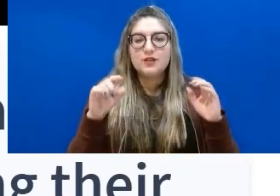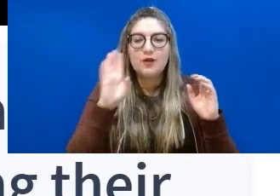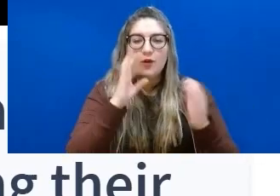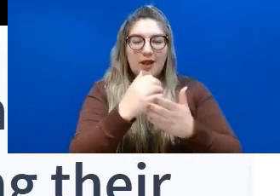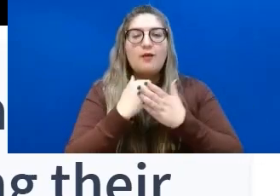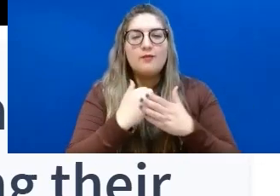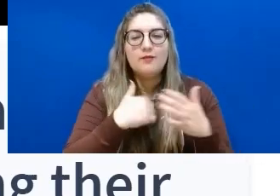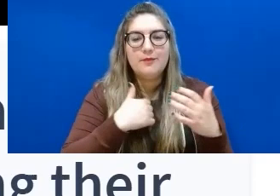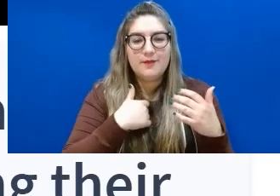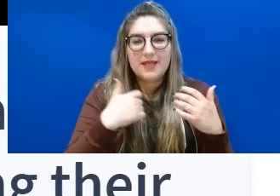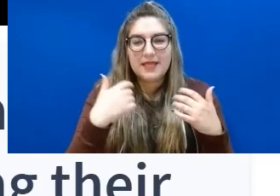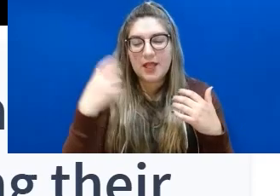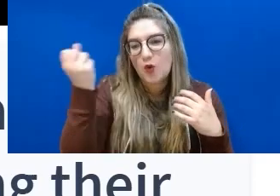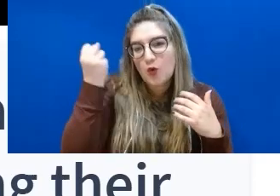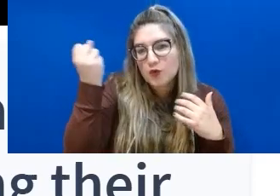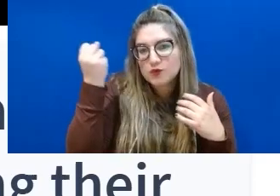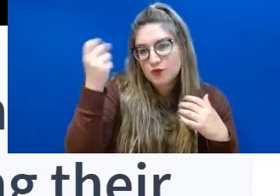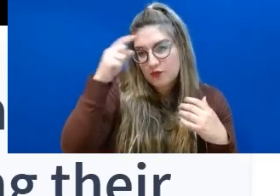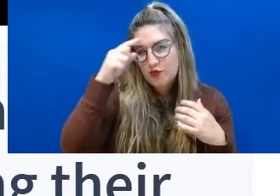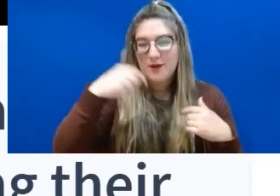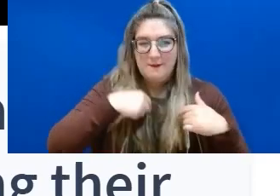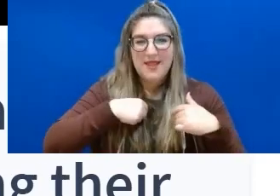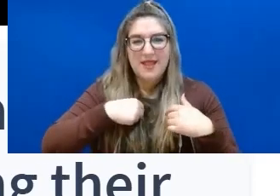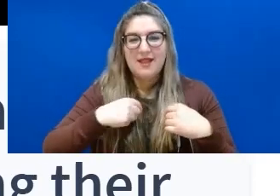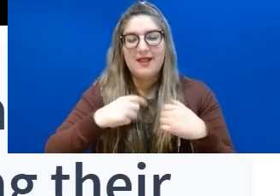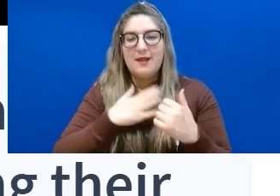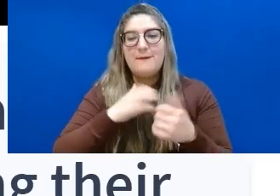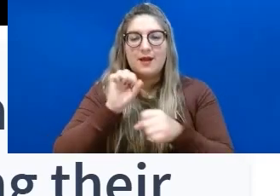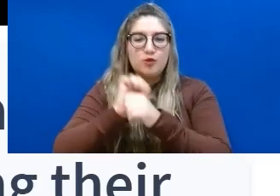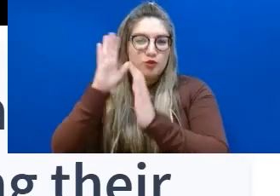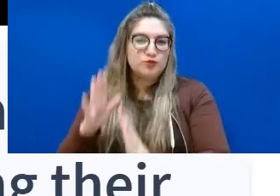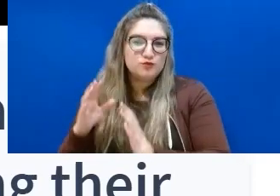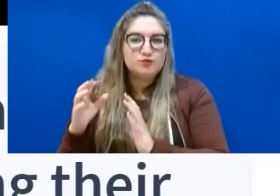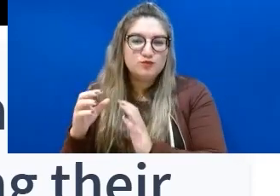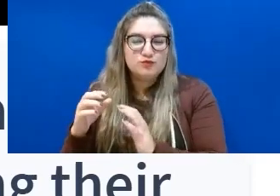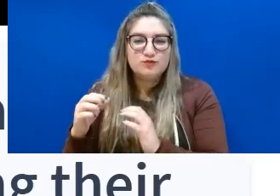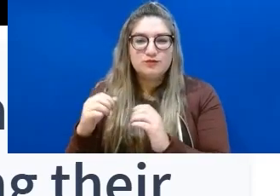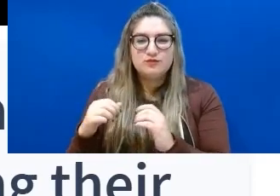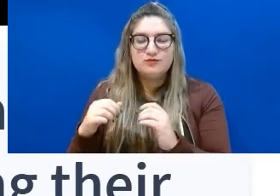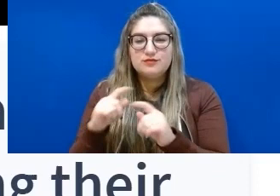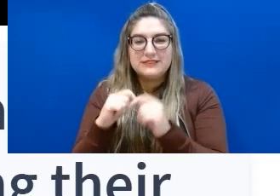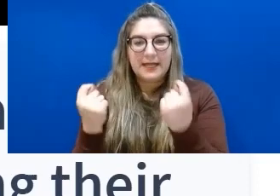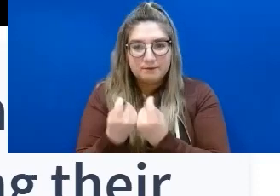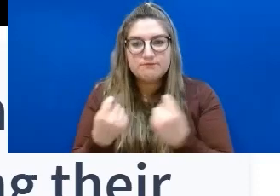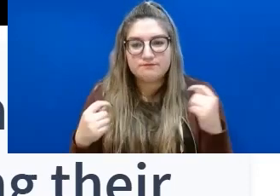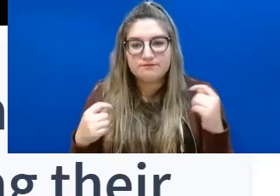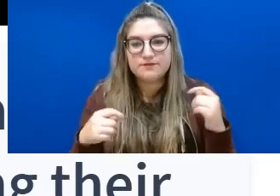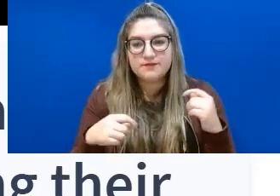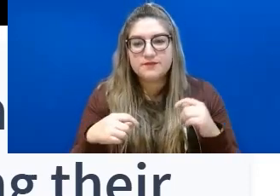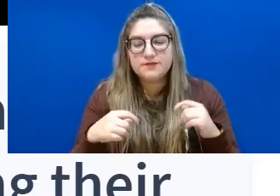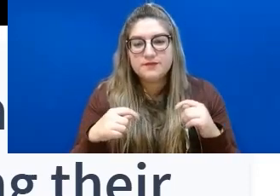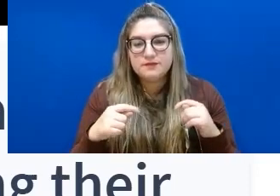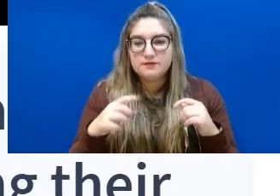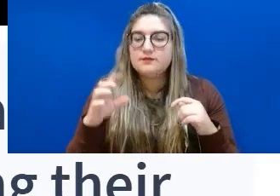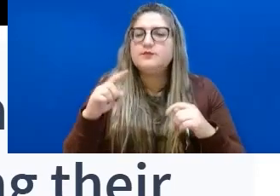my coworker and I, to hear more of what is it that we could do to support our students. And then I also